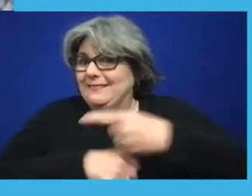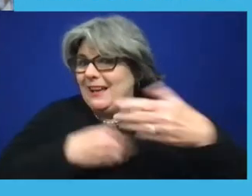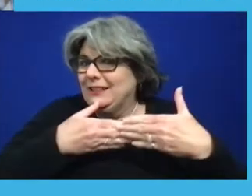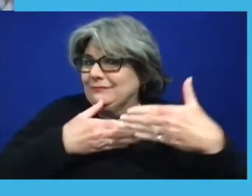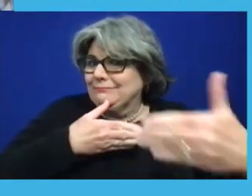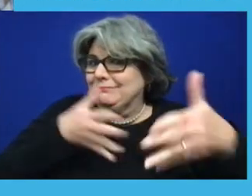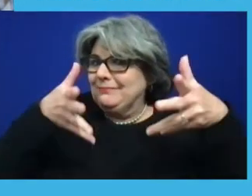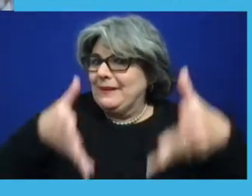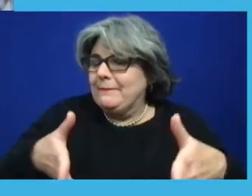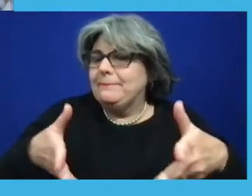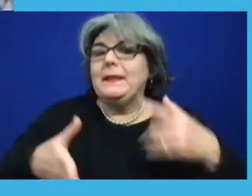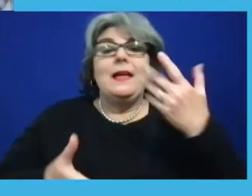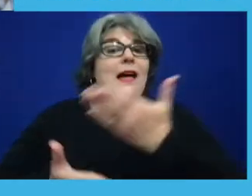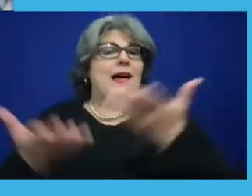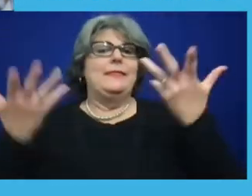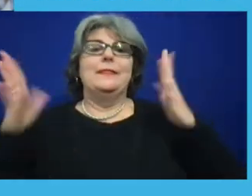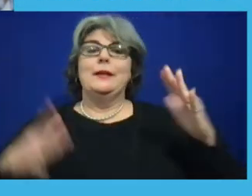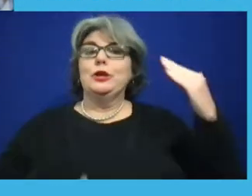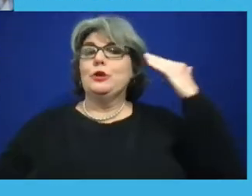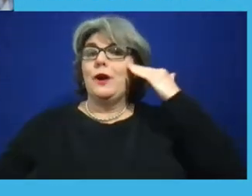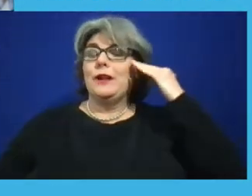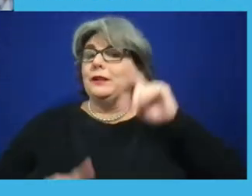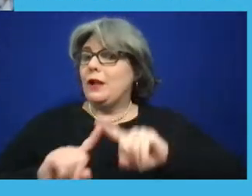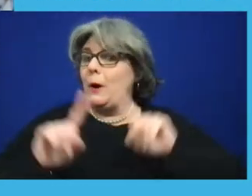10 days to history.